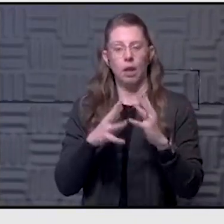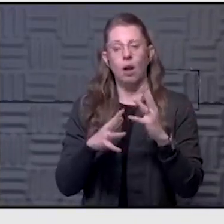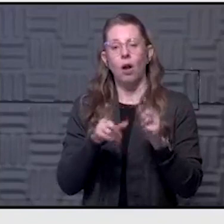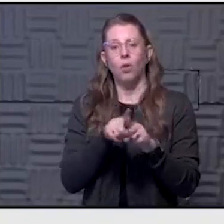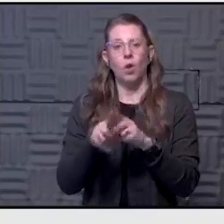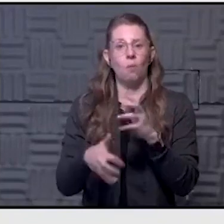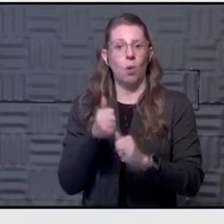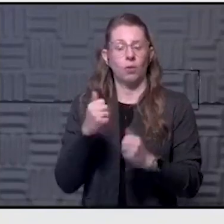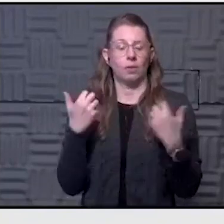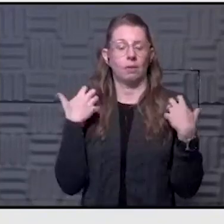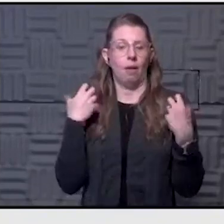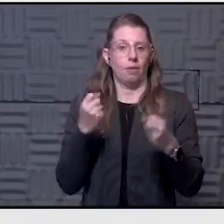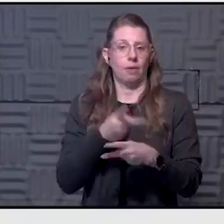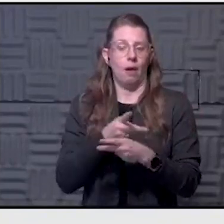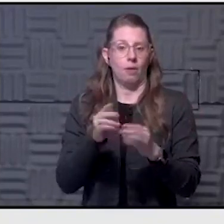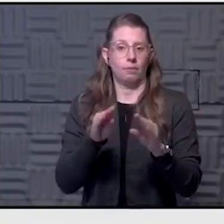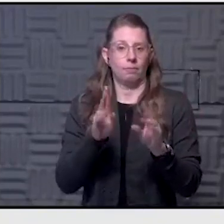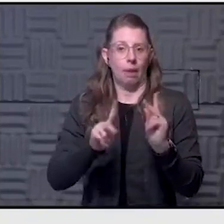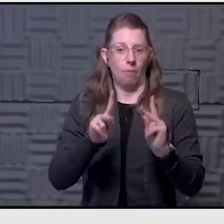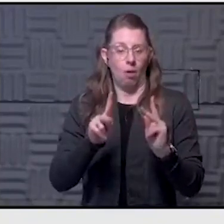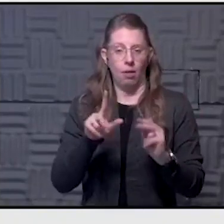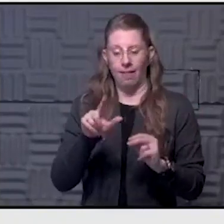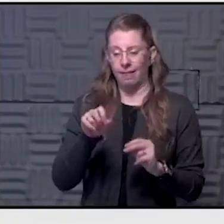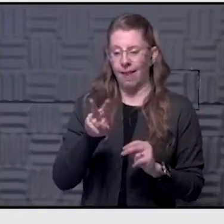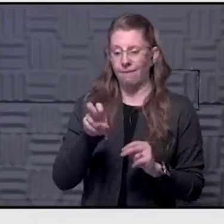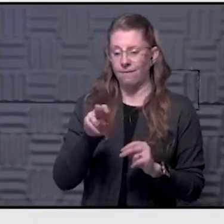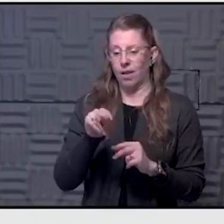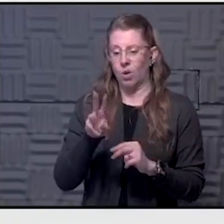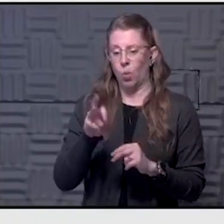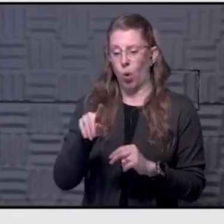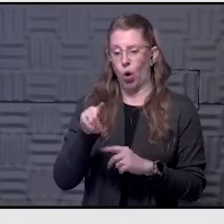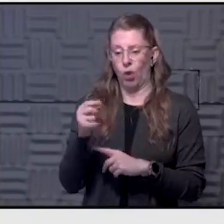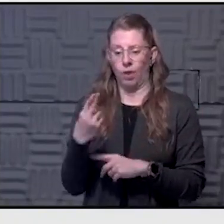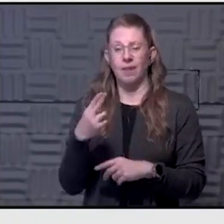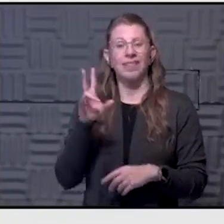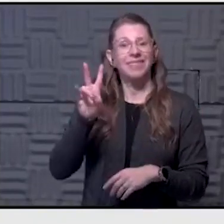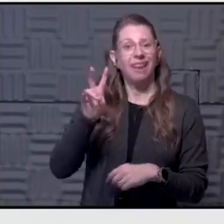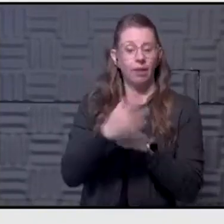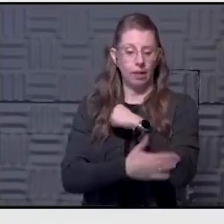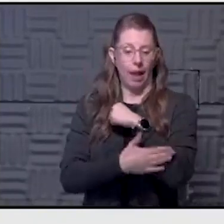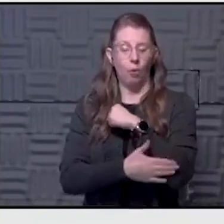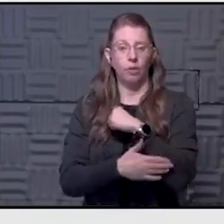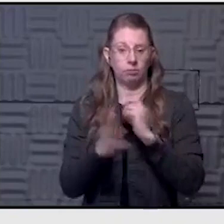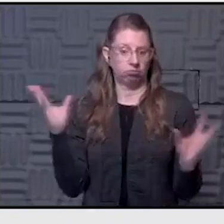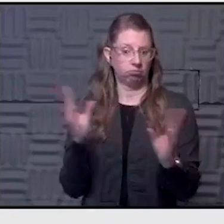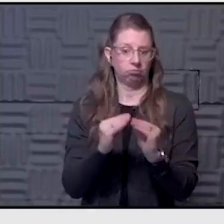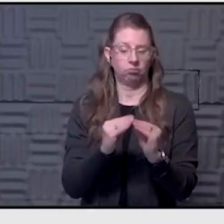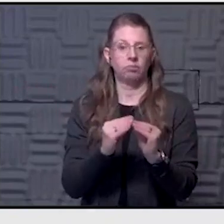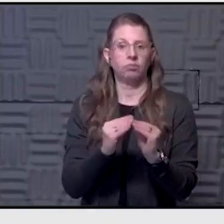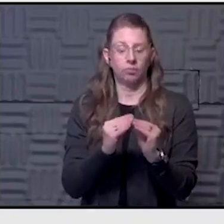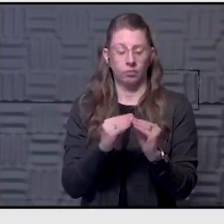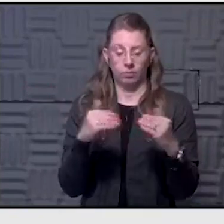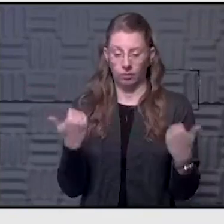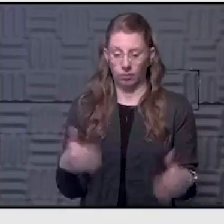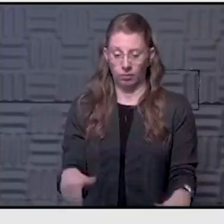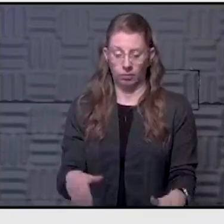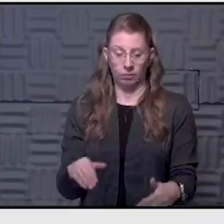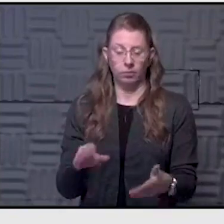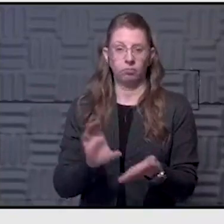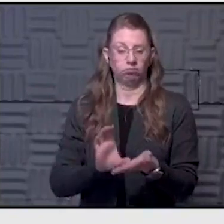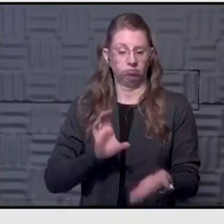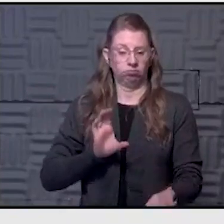add, is that many. Leavenworth, there's 7 counties that have gotten an absolutely